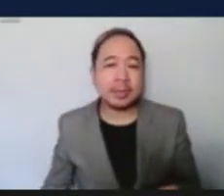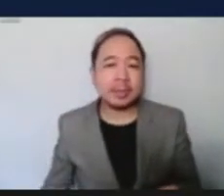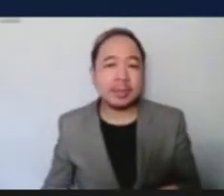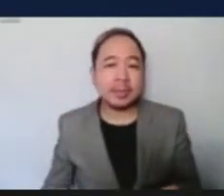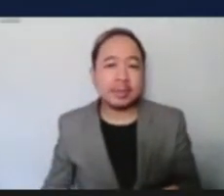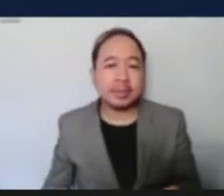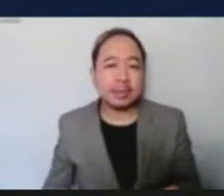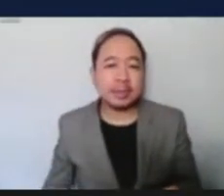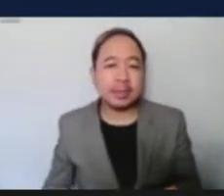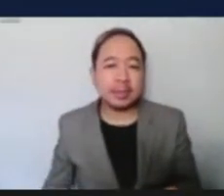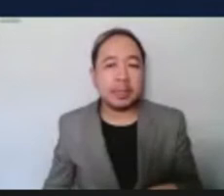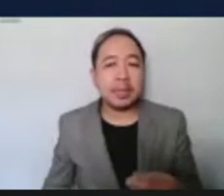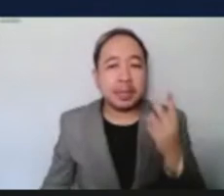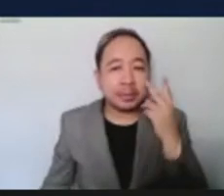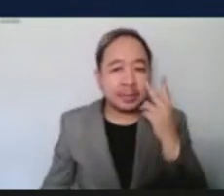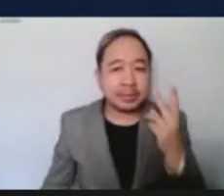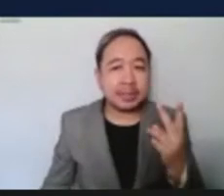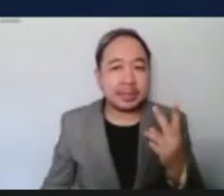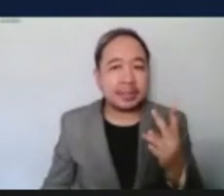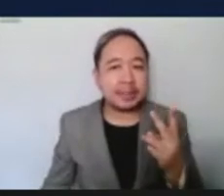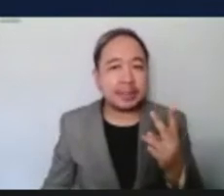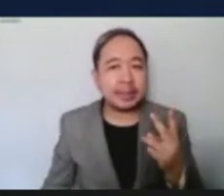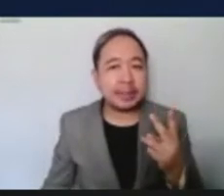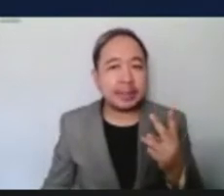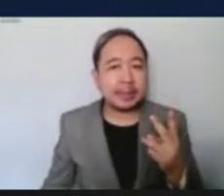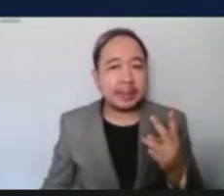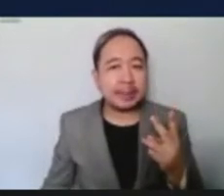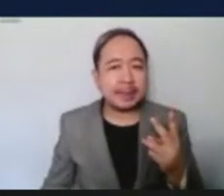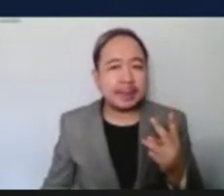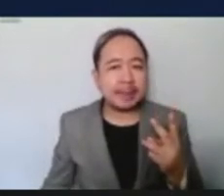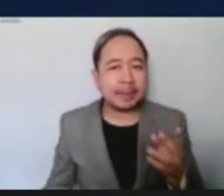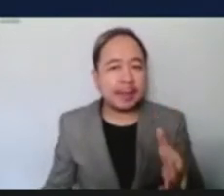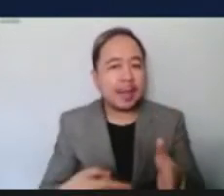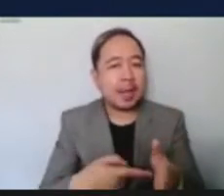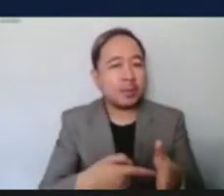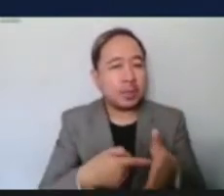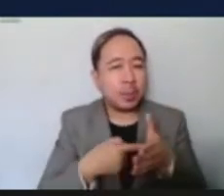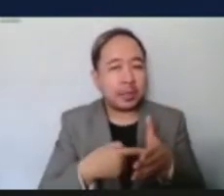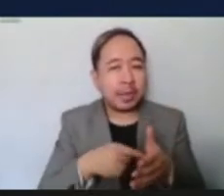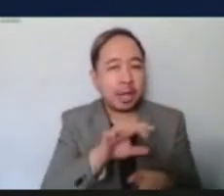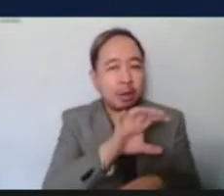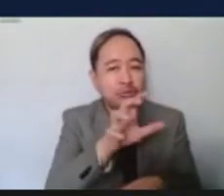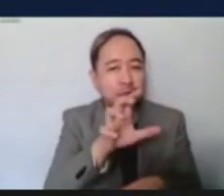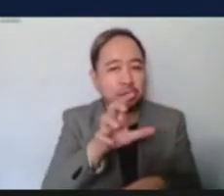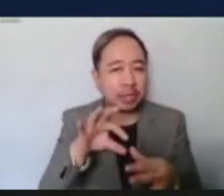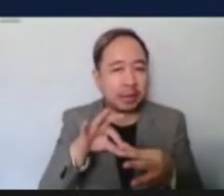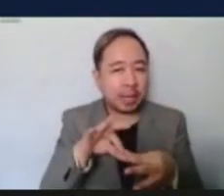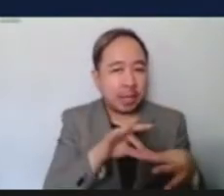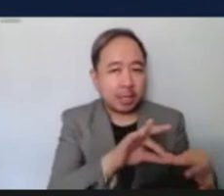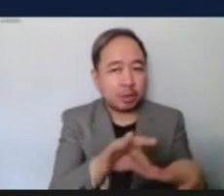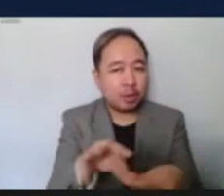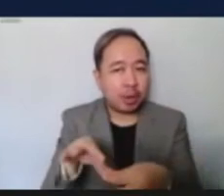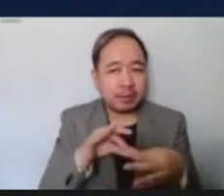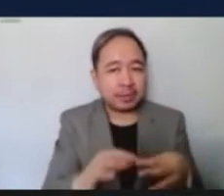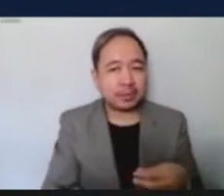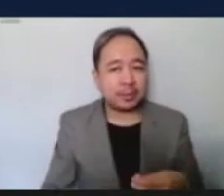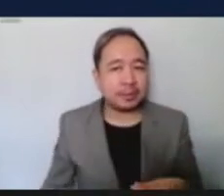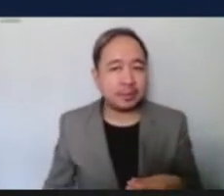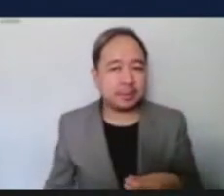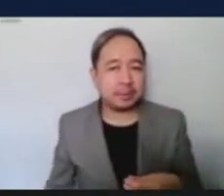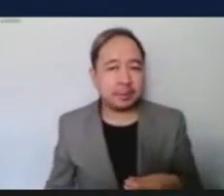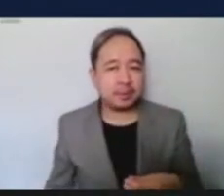and death required enhanced regular cooperation the report also highlight